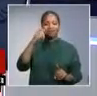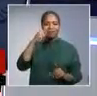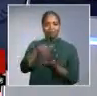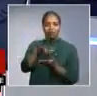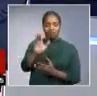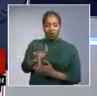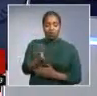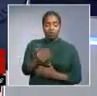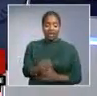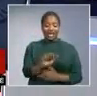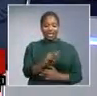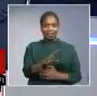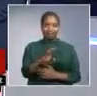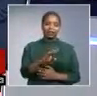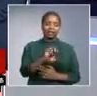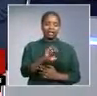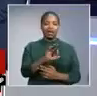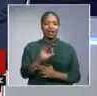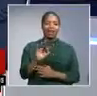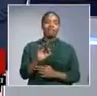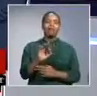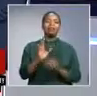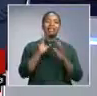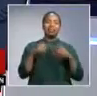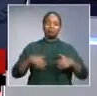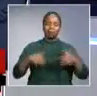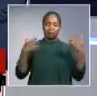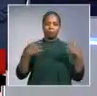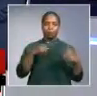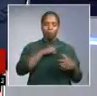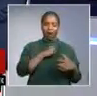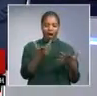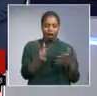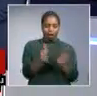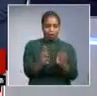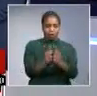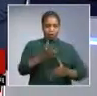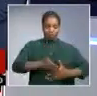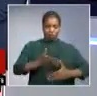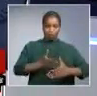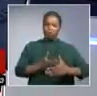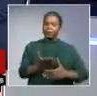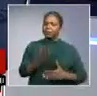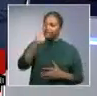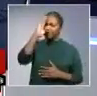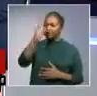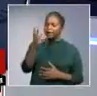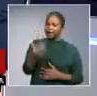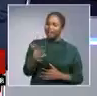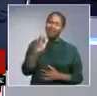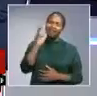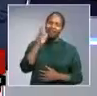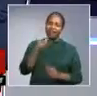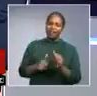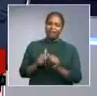rocky state of coalition politics in key metros. I'm joined now by our political reporter, Samkele Maseko. Good evening, Samkele. Let's listen first to